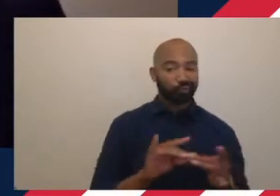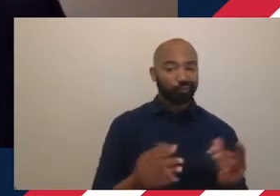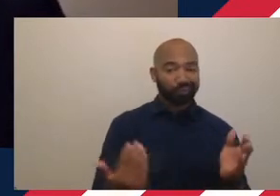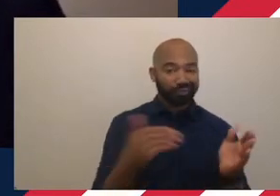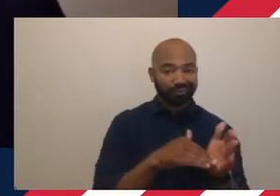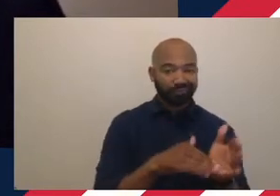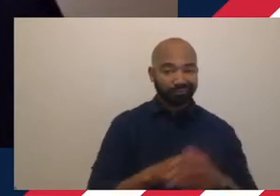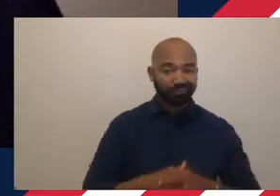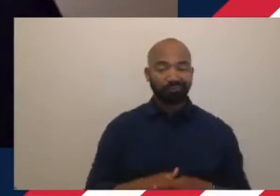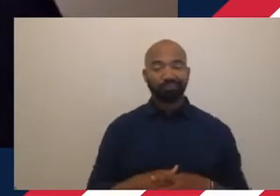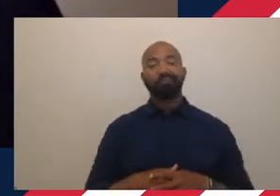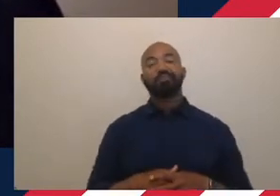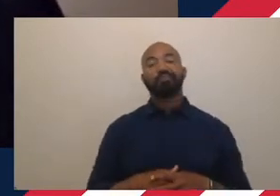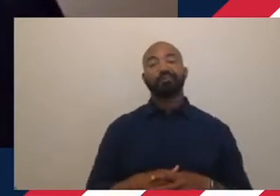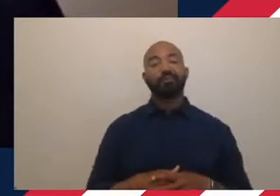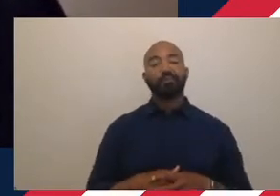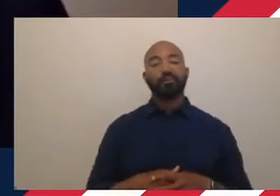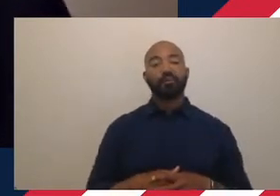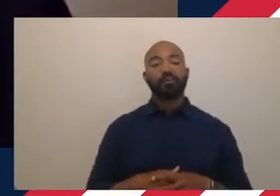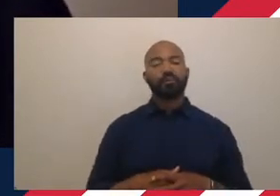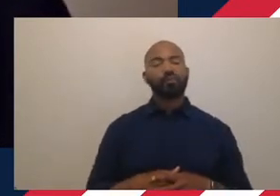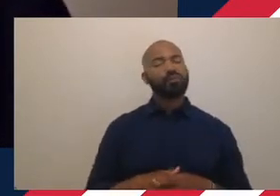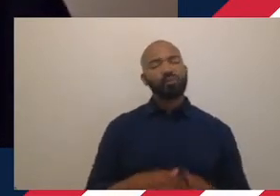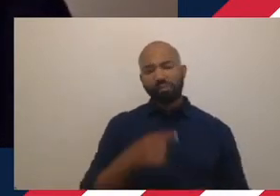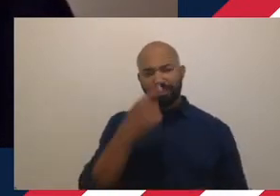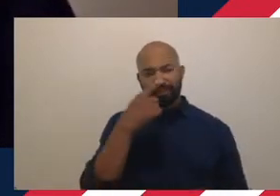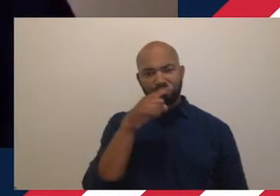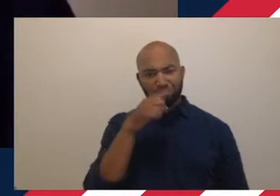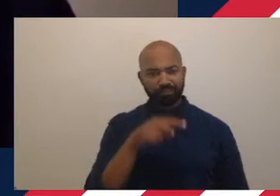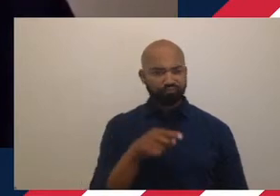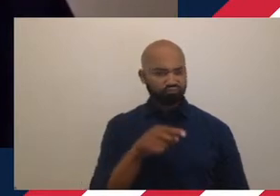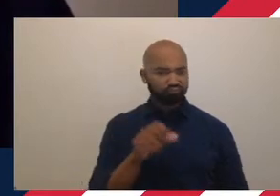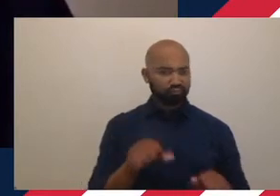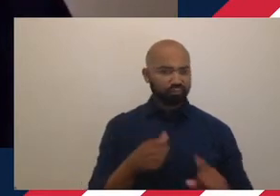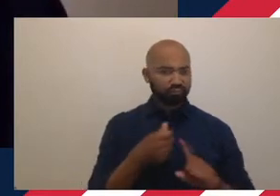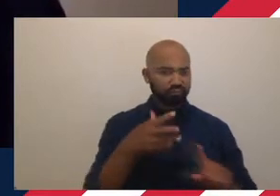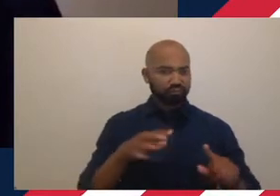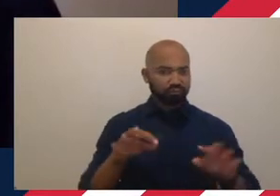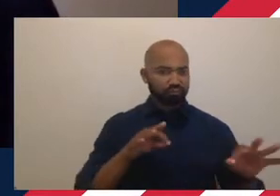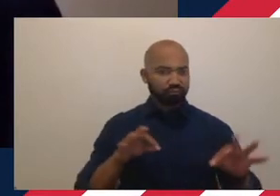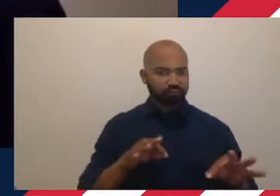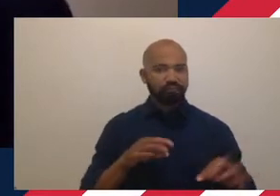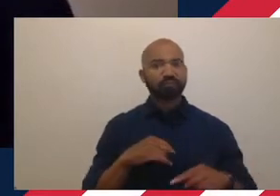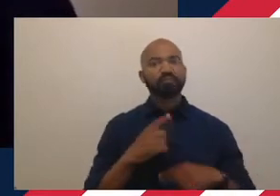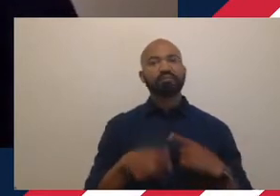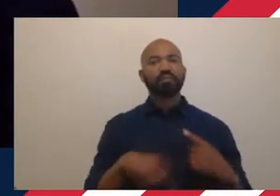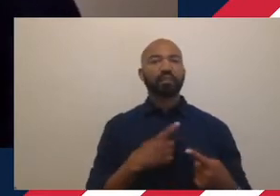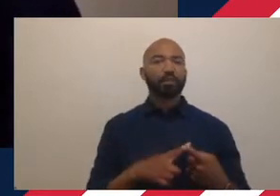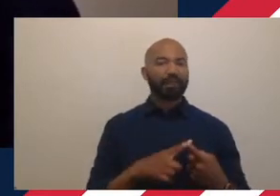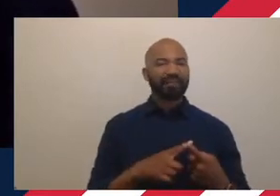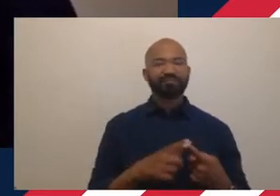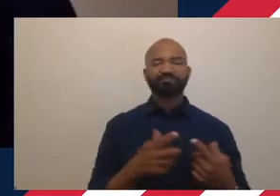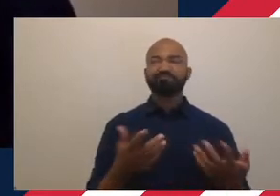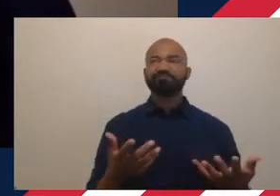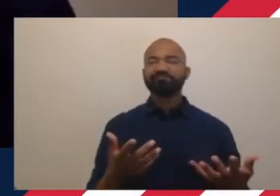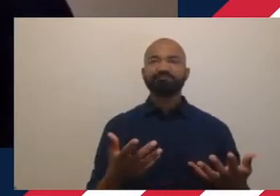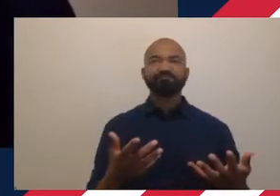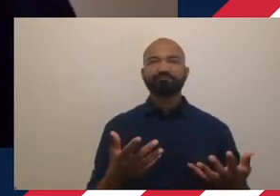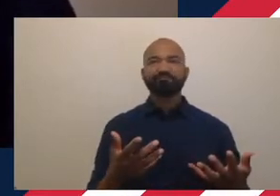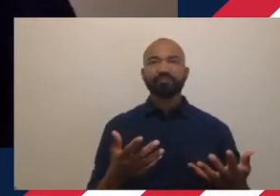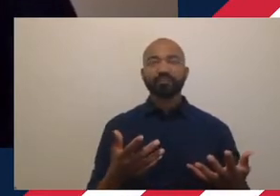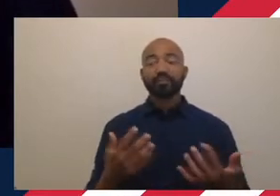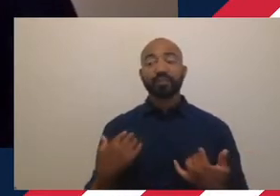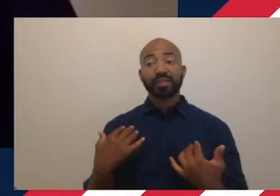I'm wondering if you could speak a little bit more about the sort of relationship between the